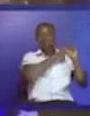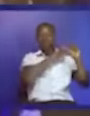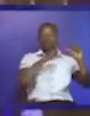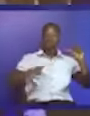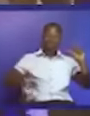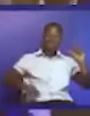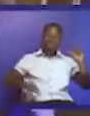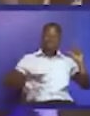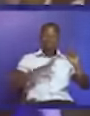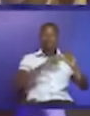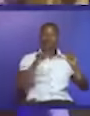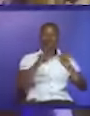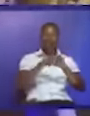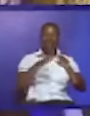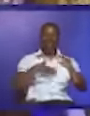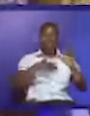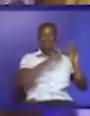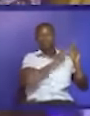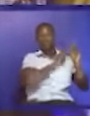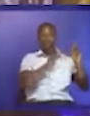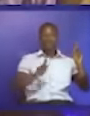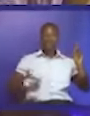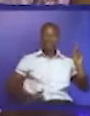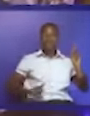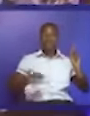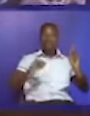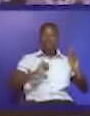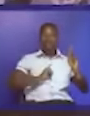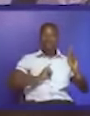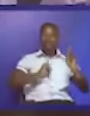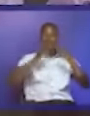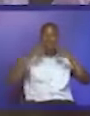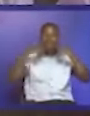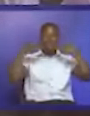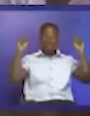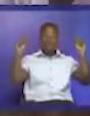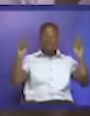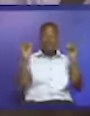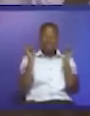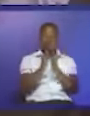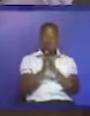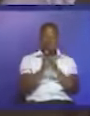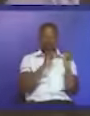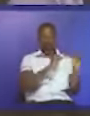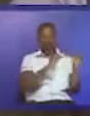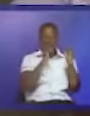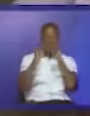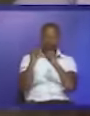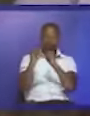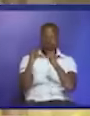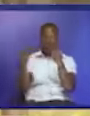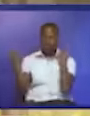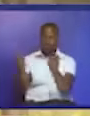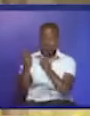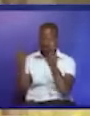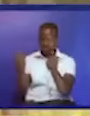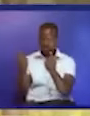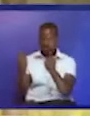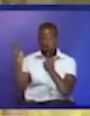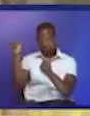as my King. I declare that the power of sin,